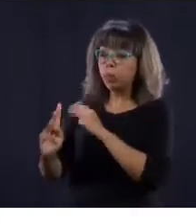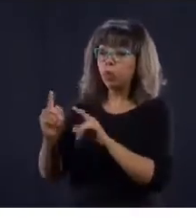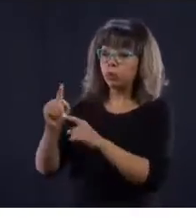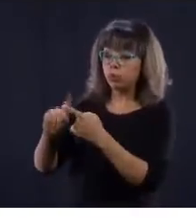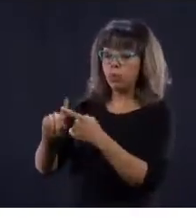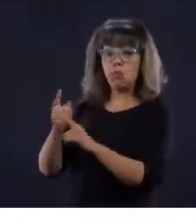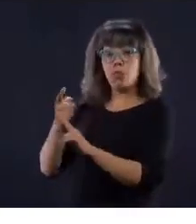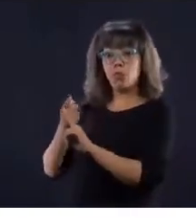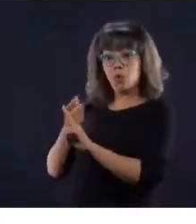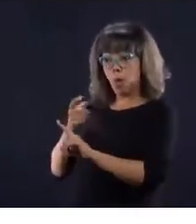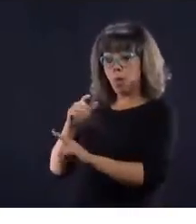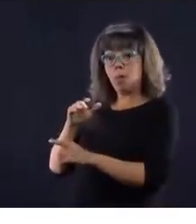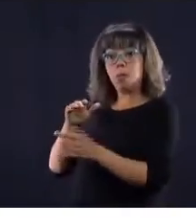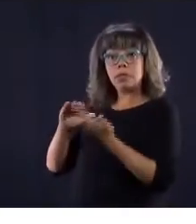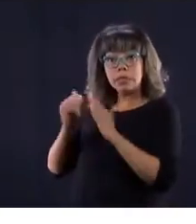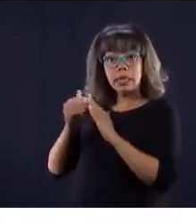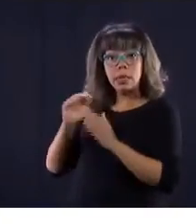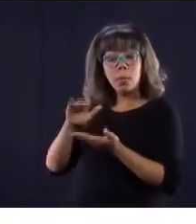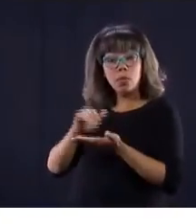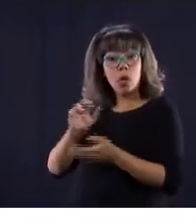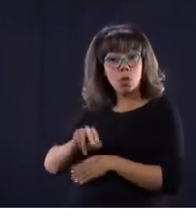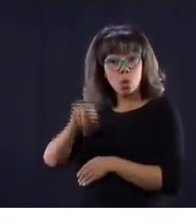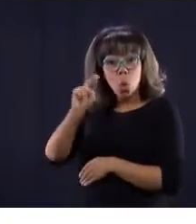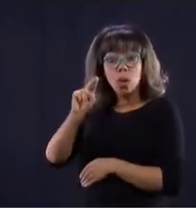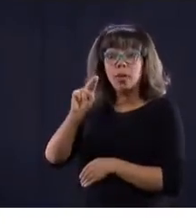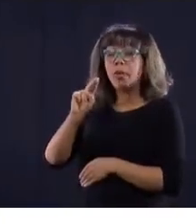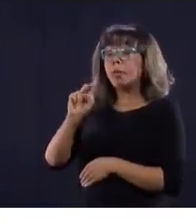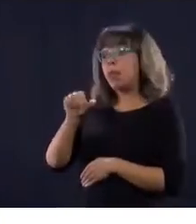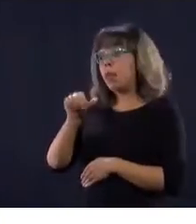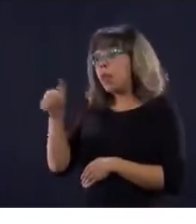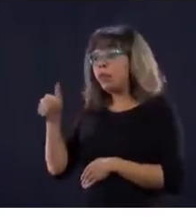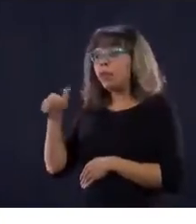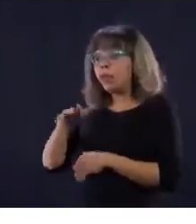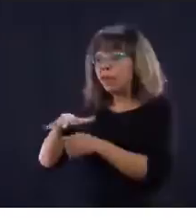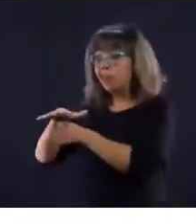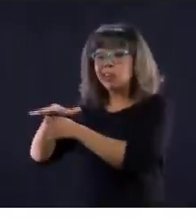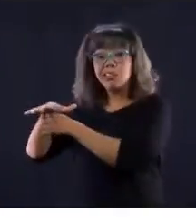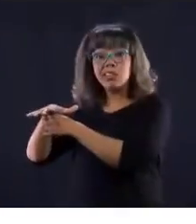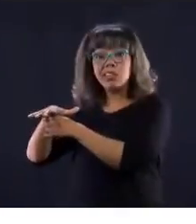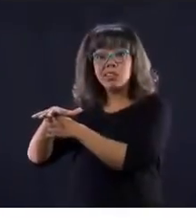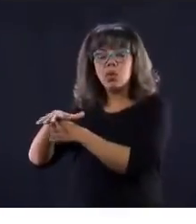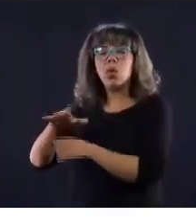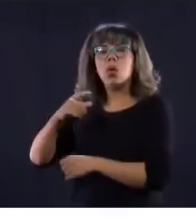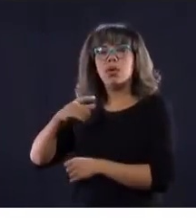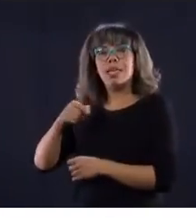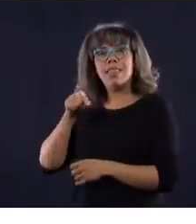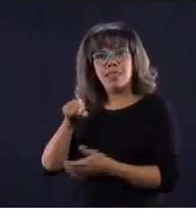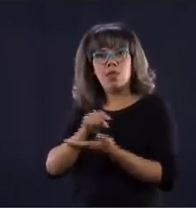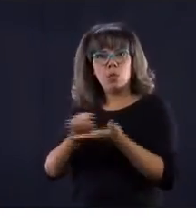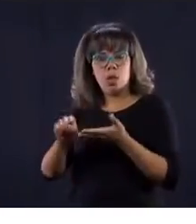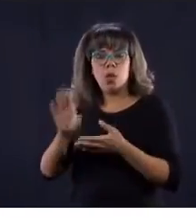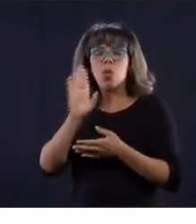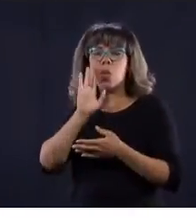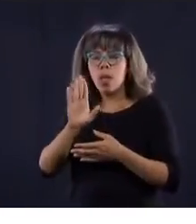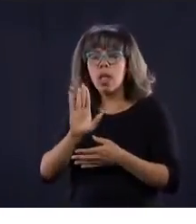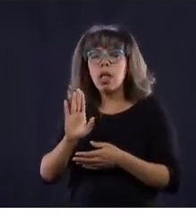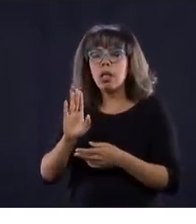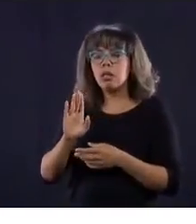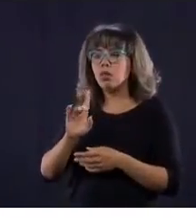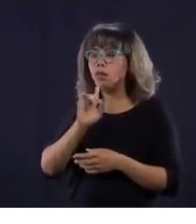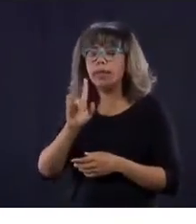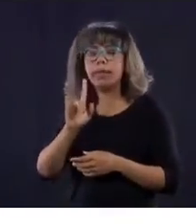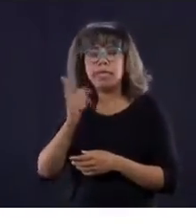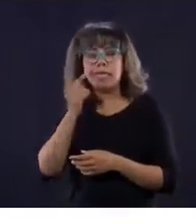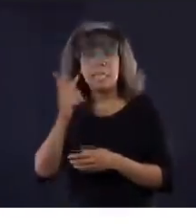I would say, some deconfinement, situation. So we're going to look at what's going to happen in the next days